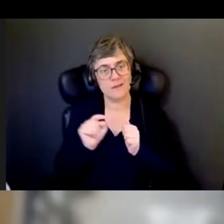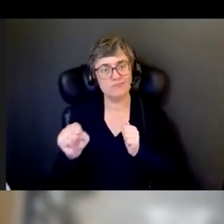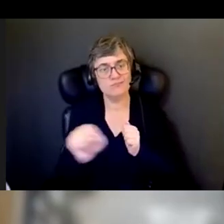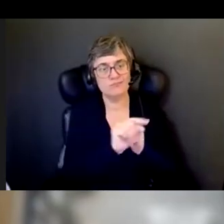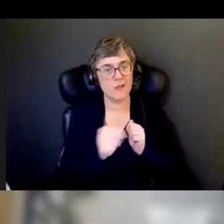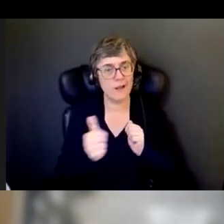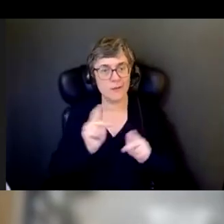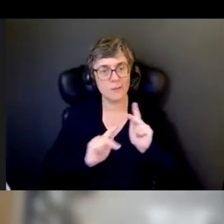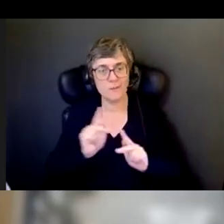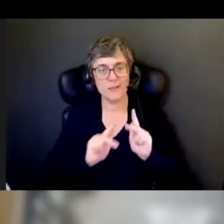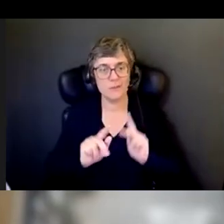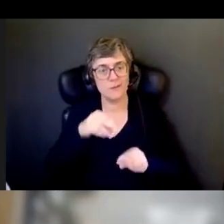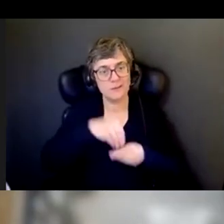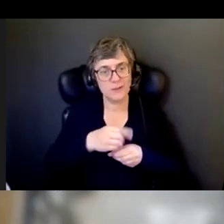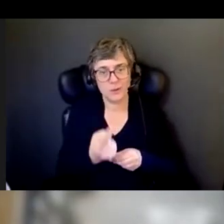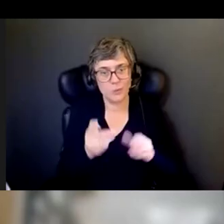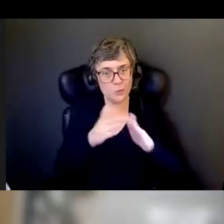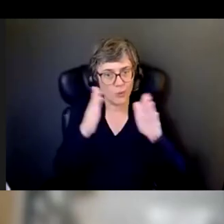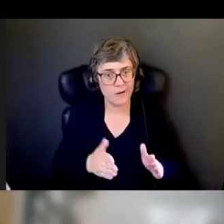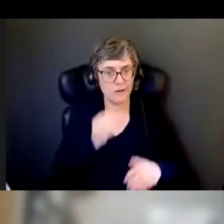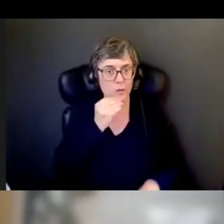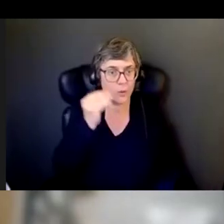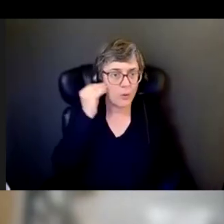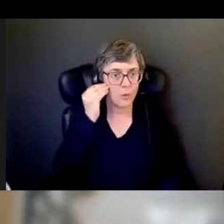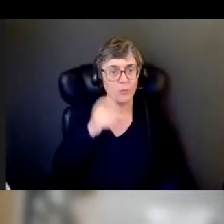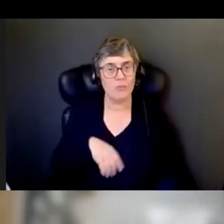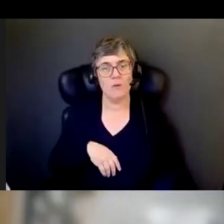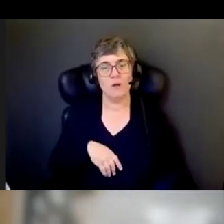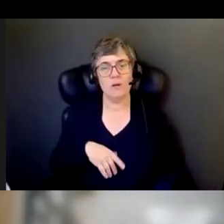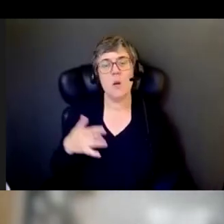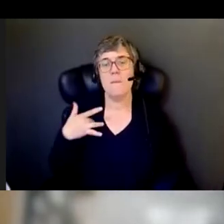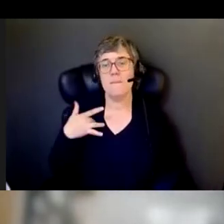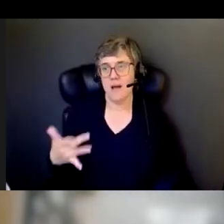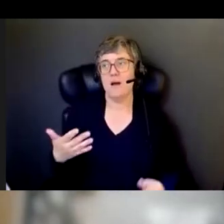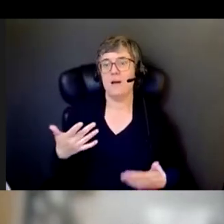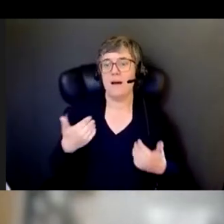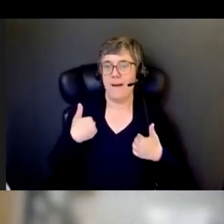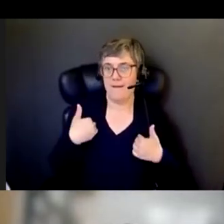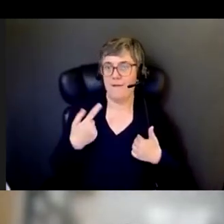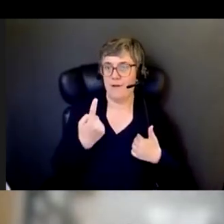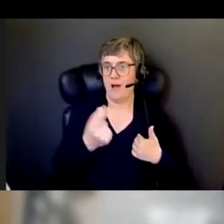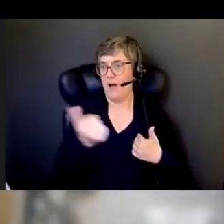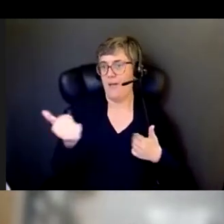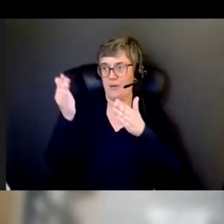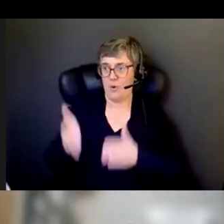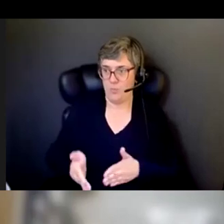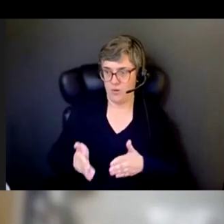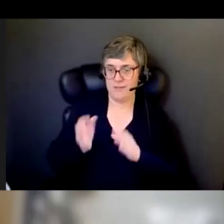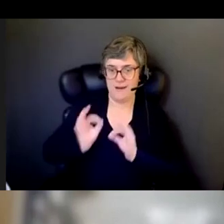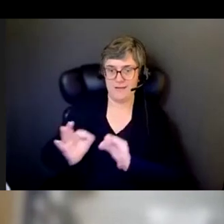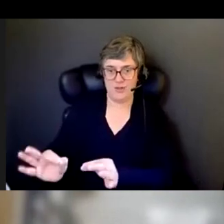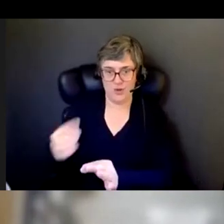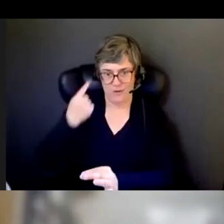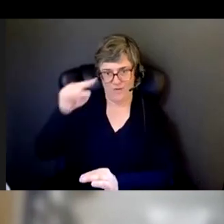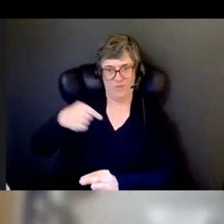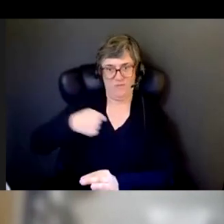personal care. And none of that is coercion in itself, but it builds a structure of dependence that a controller can